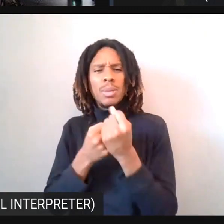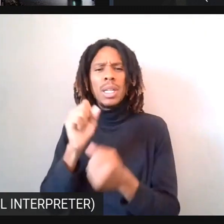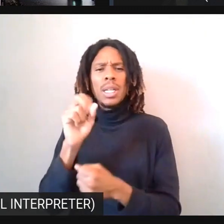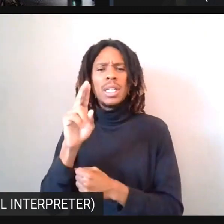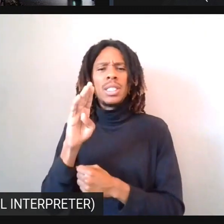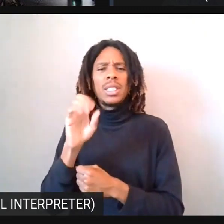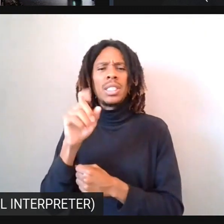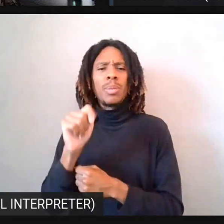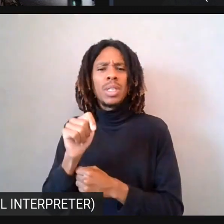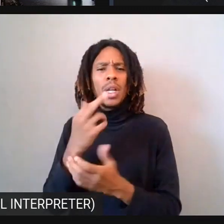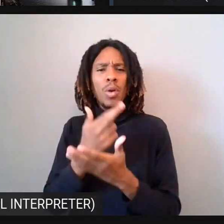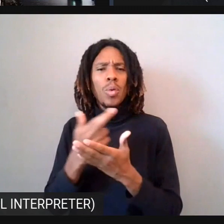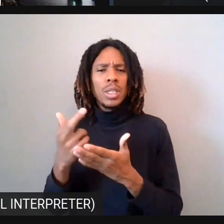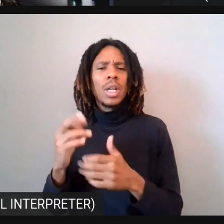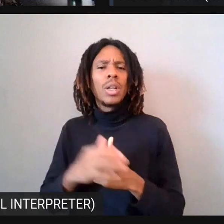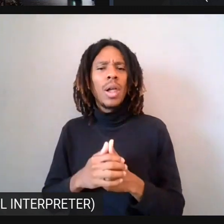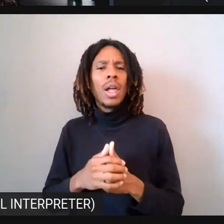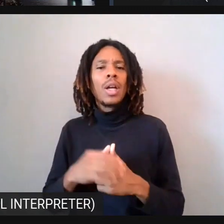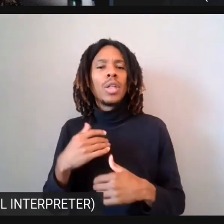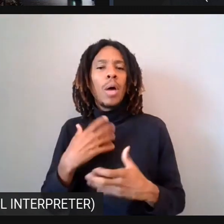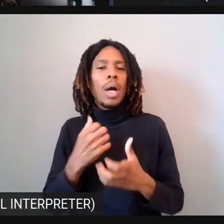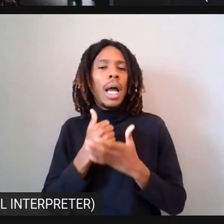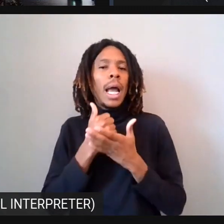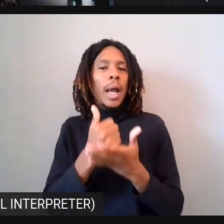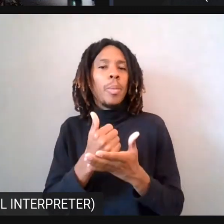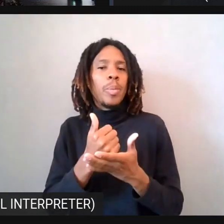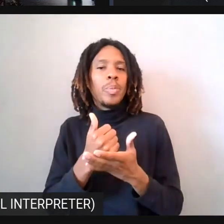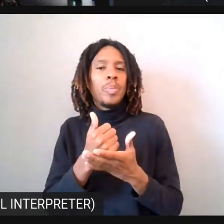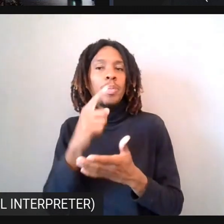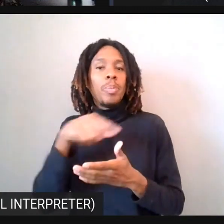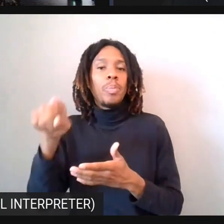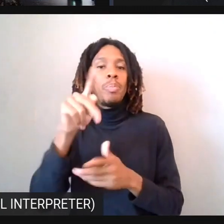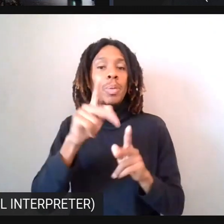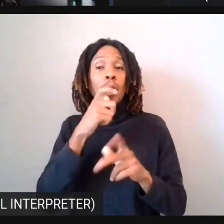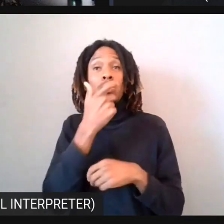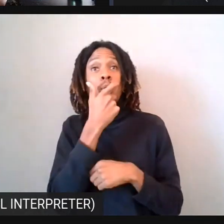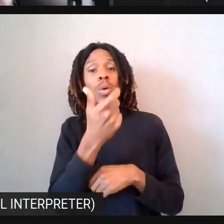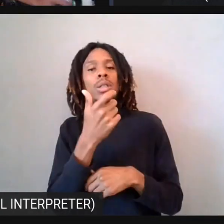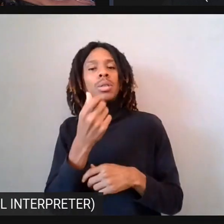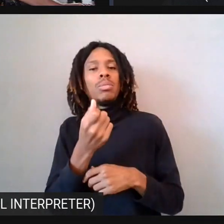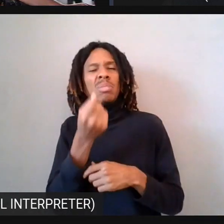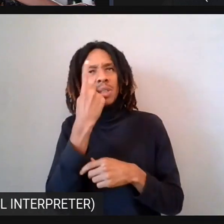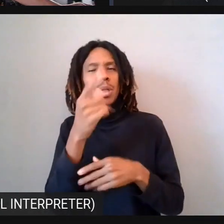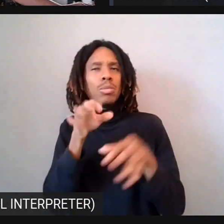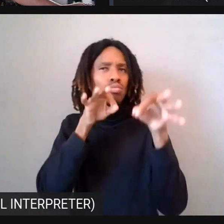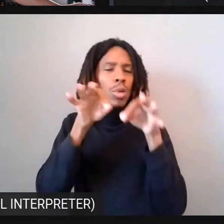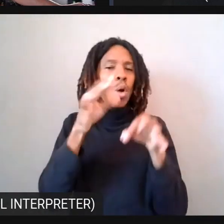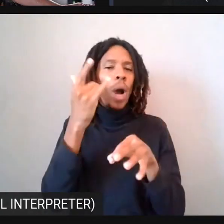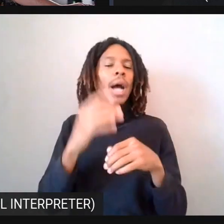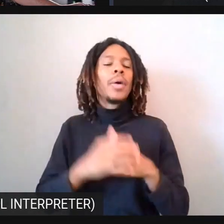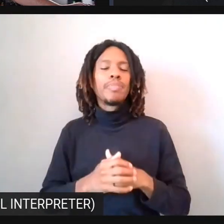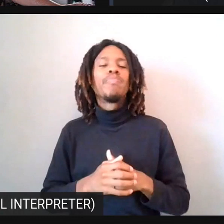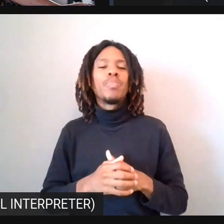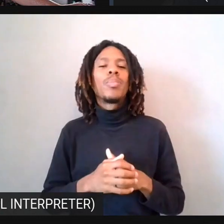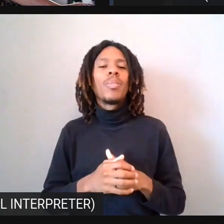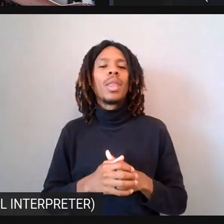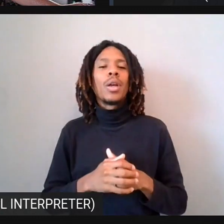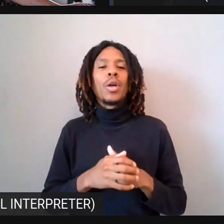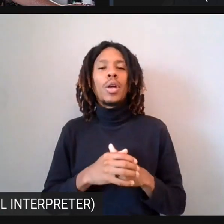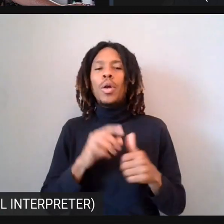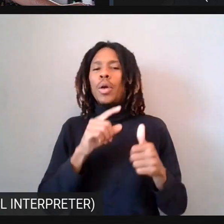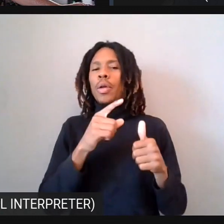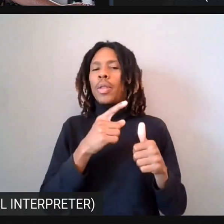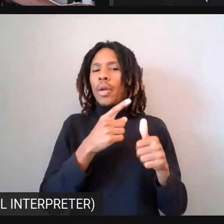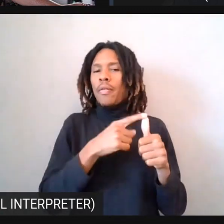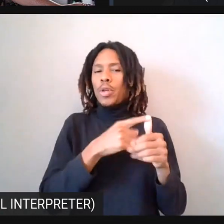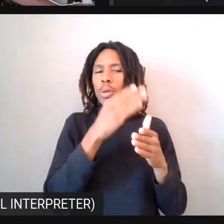I would love to help our listeners also understand why that's the case, right? Like, let's take the first